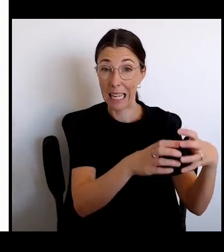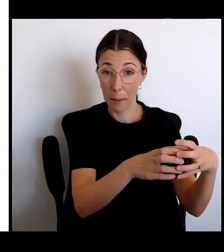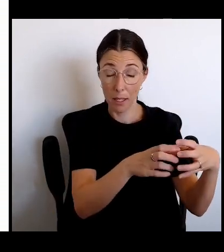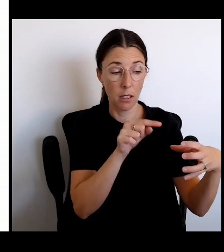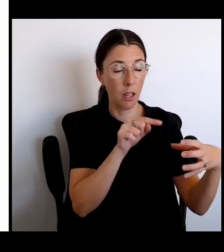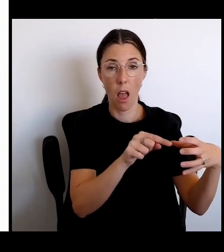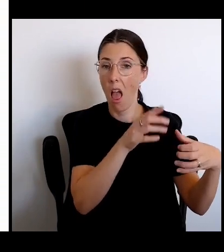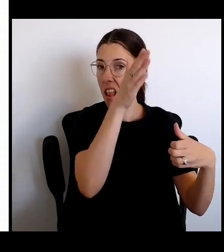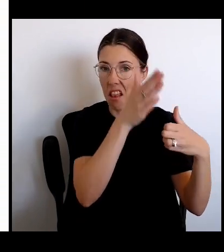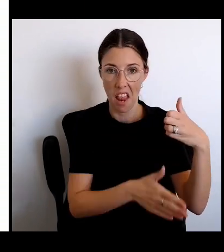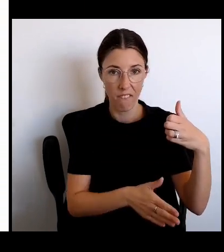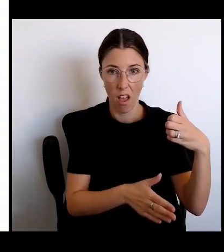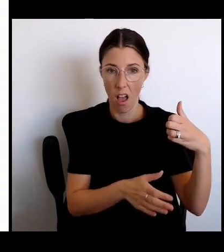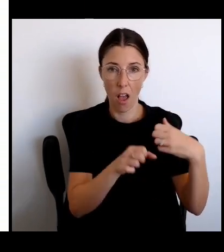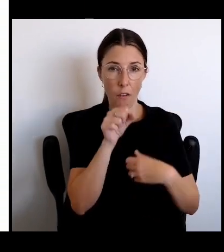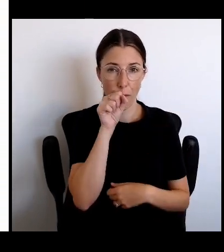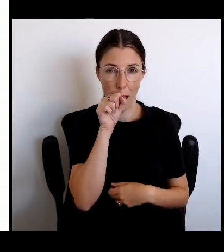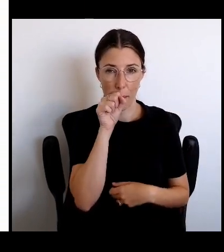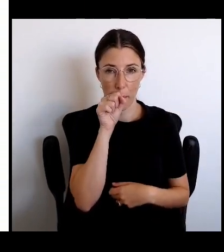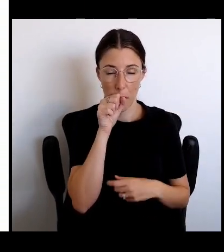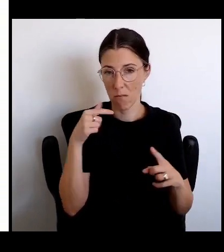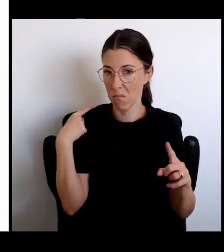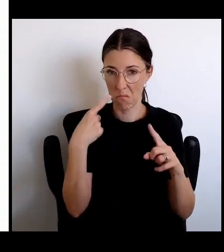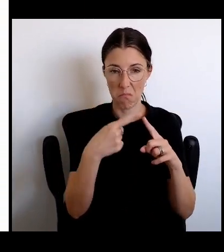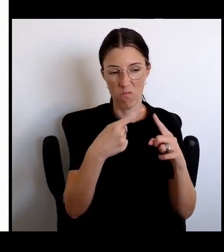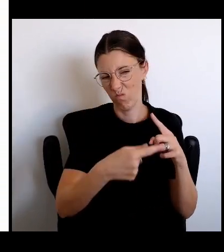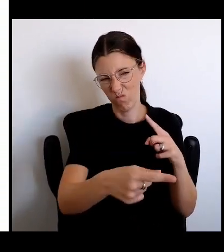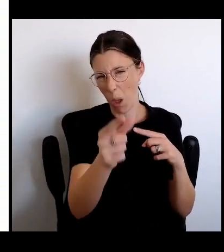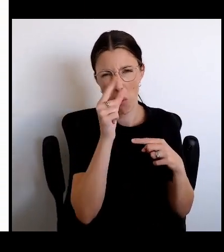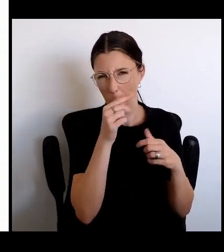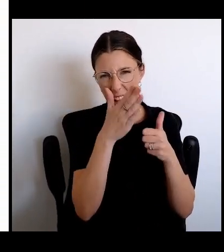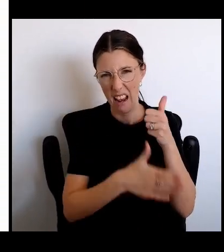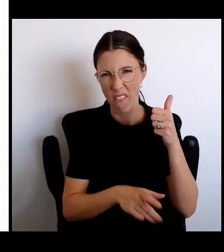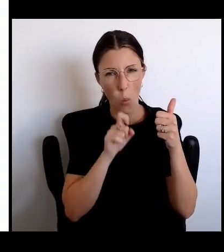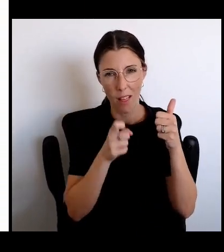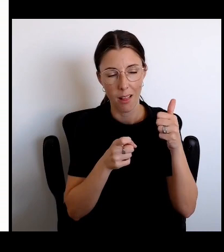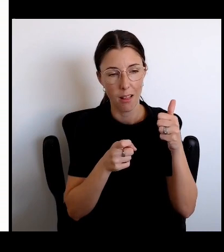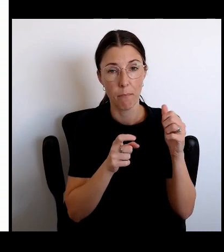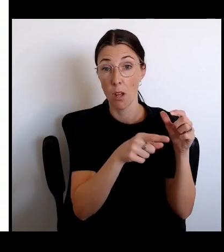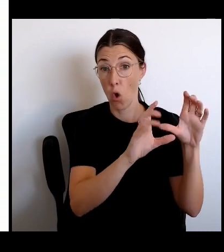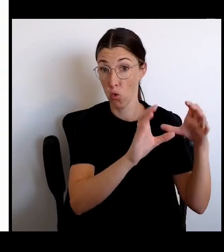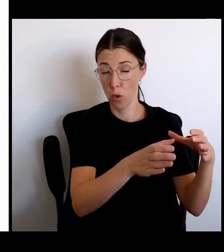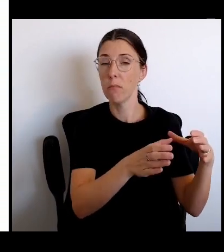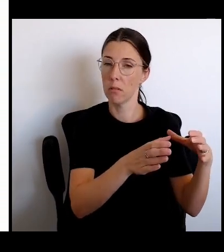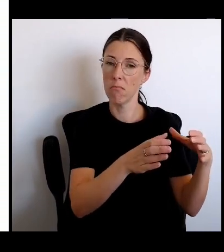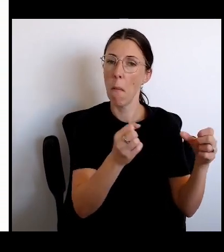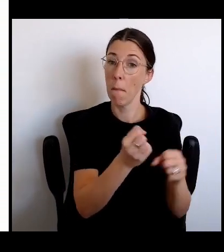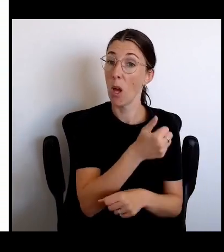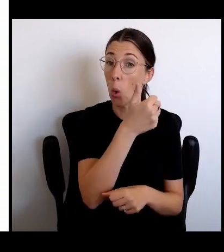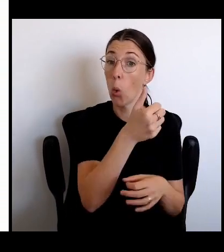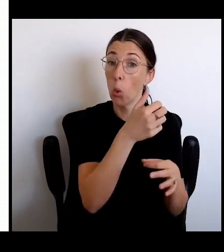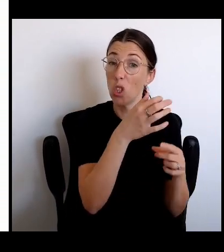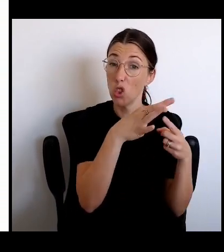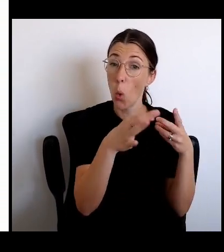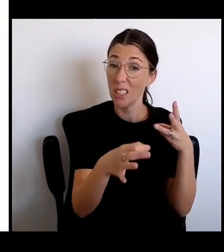and probably never will. They're the group of teenagers who make good choices generally by way of both nurture